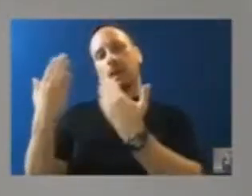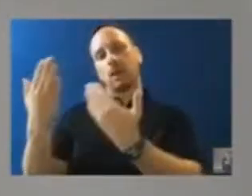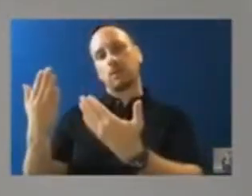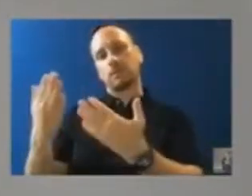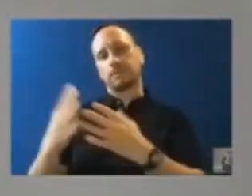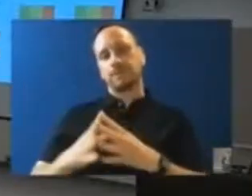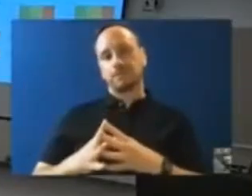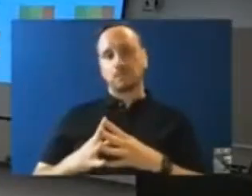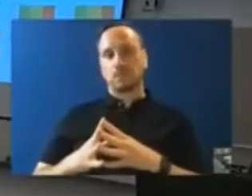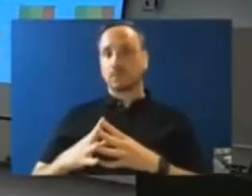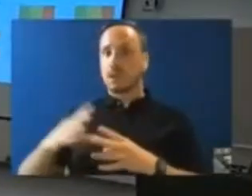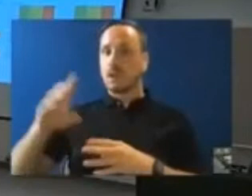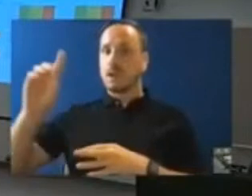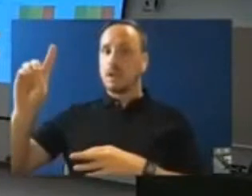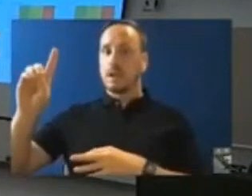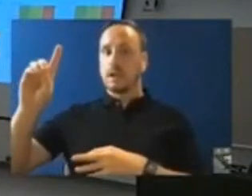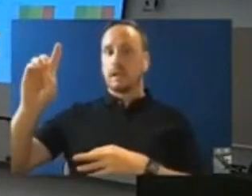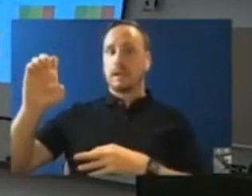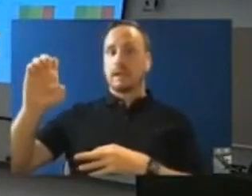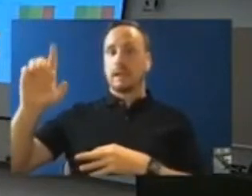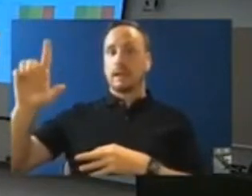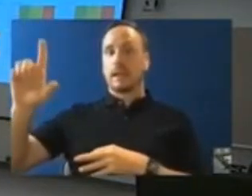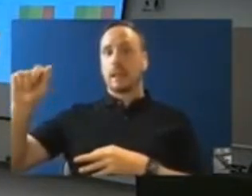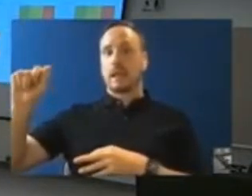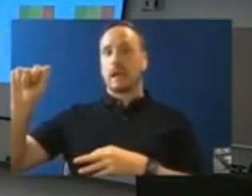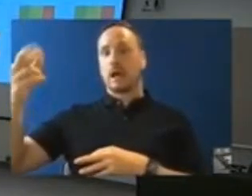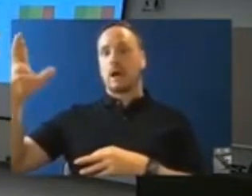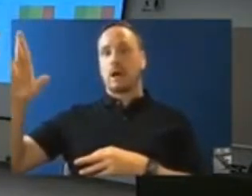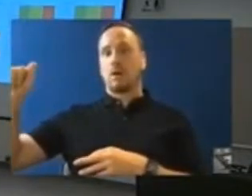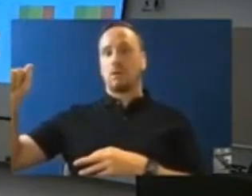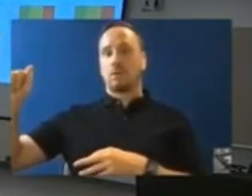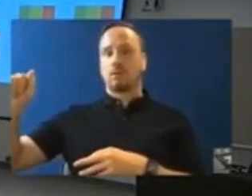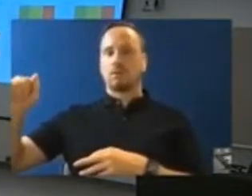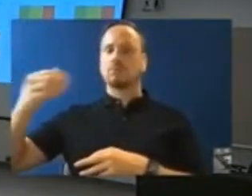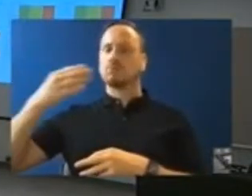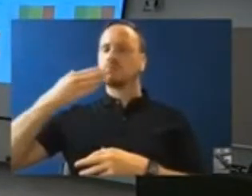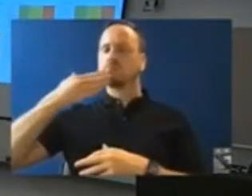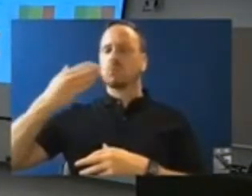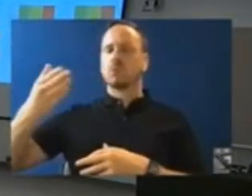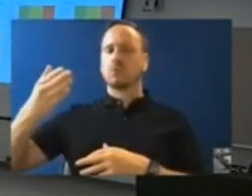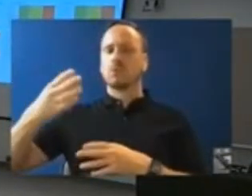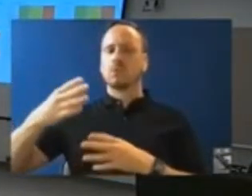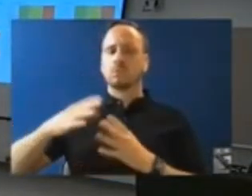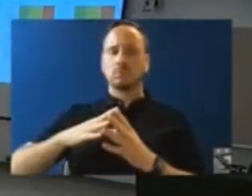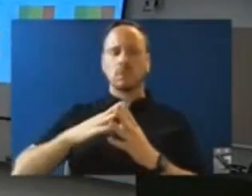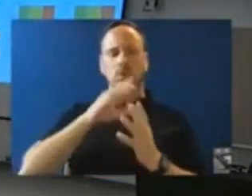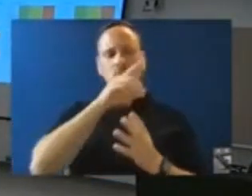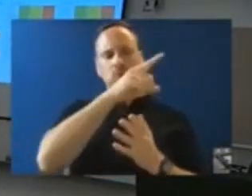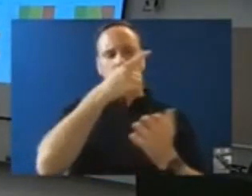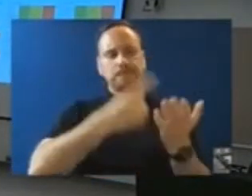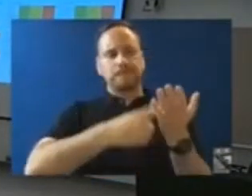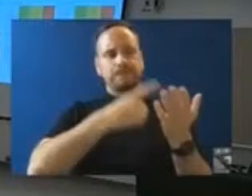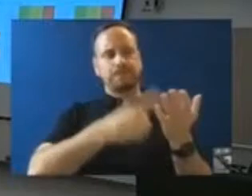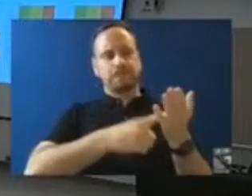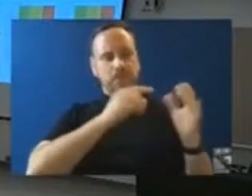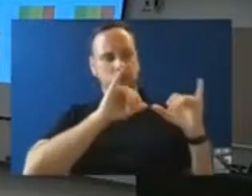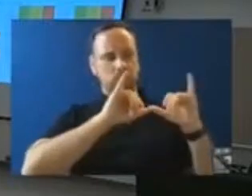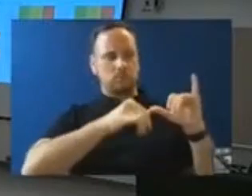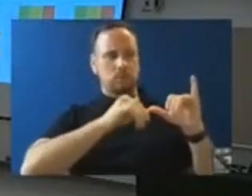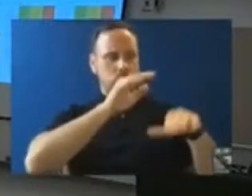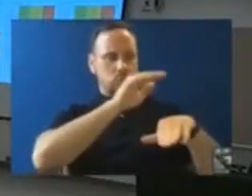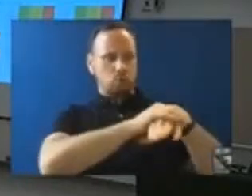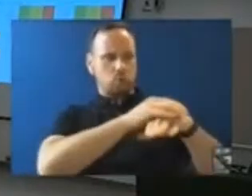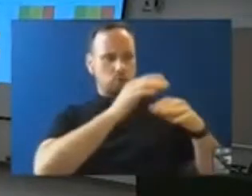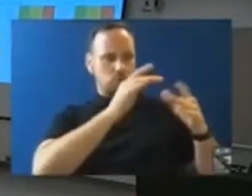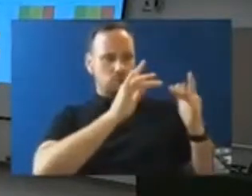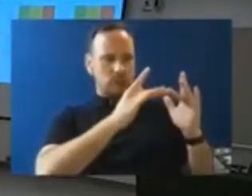Ms. De La Hara? Yes, thank you. And regarding those metrics online, Ms. Kelly, do we still think that they're getting